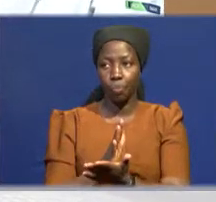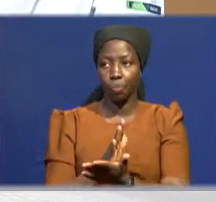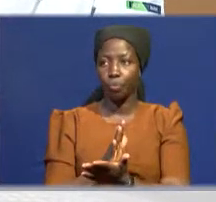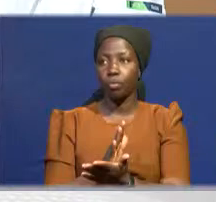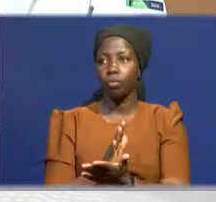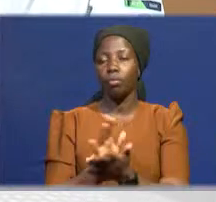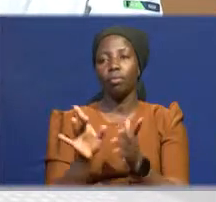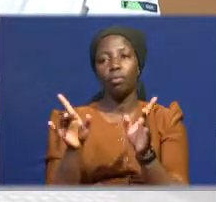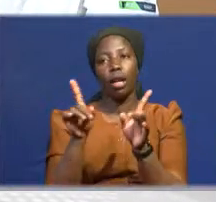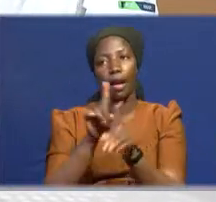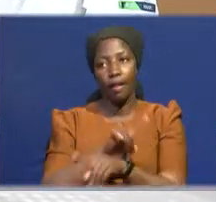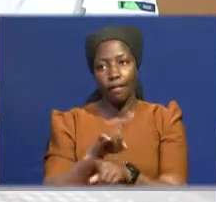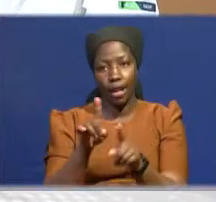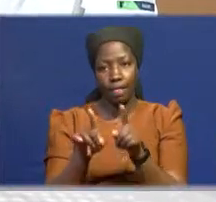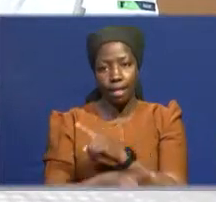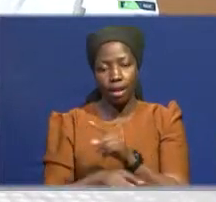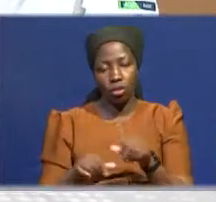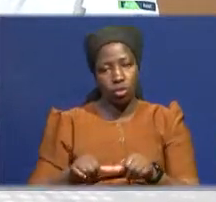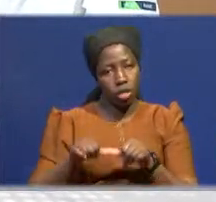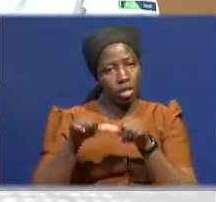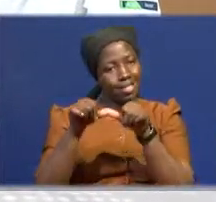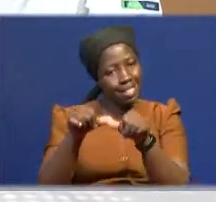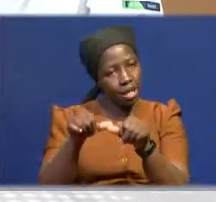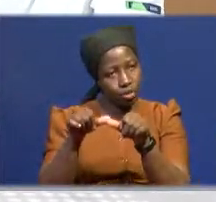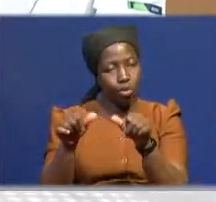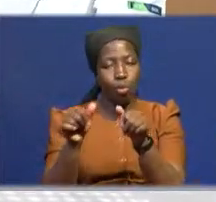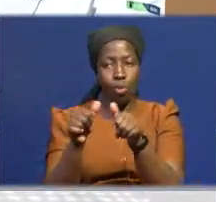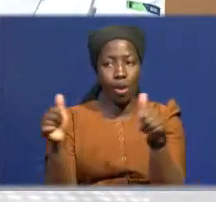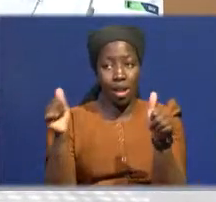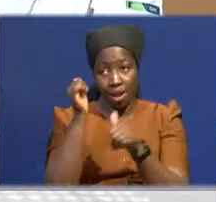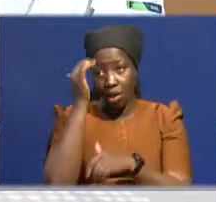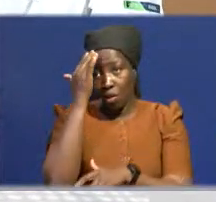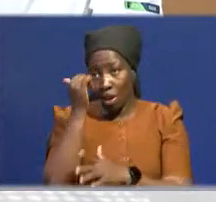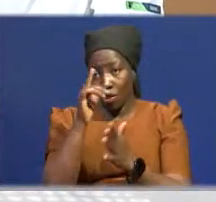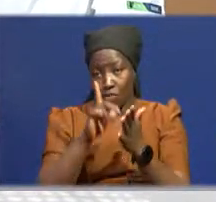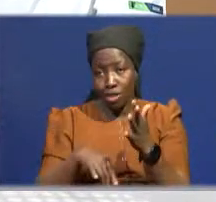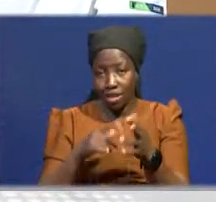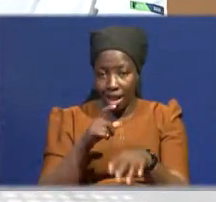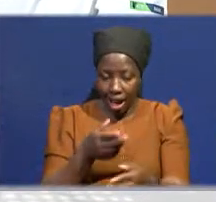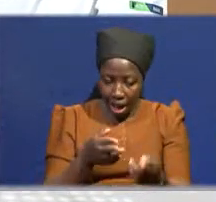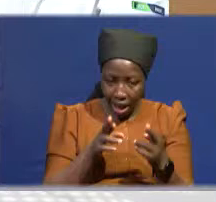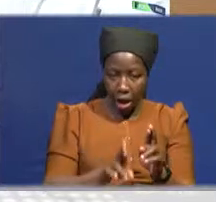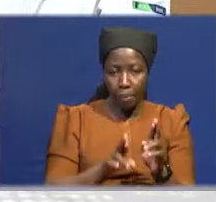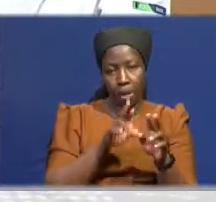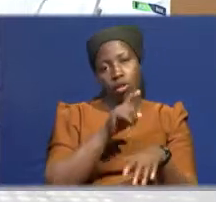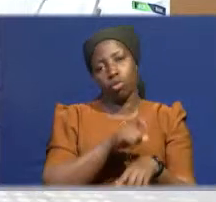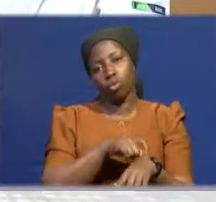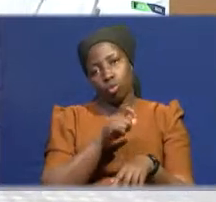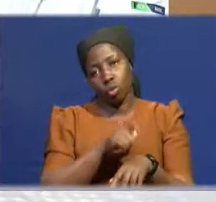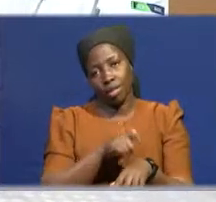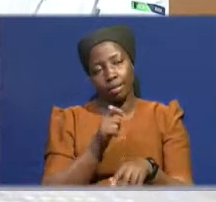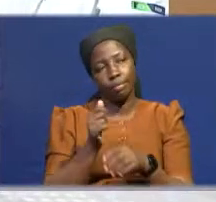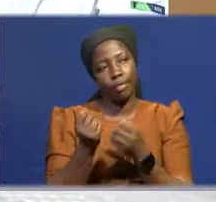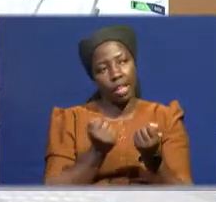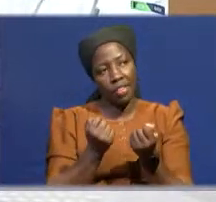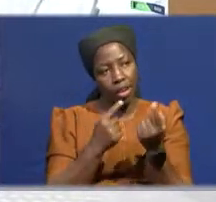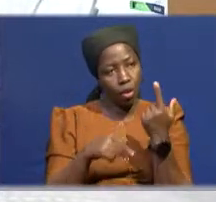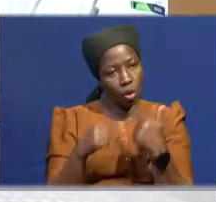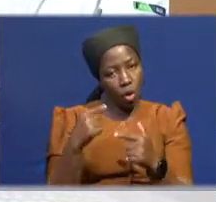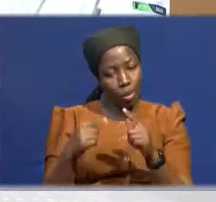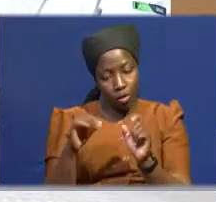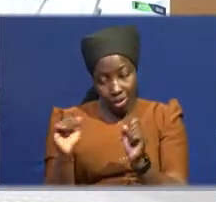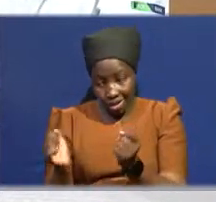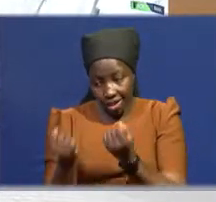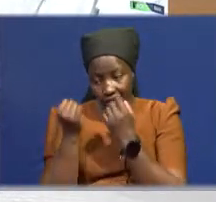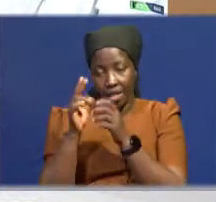ensuring that everything runs the way we said it runs. Because what happens during the rally, safety is actually monitored